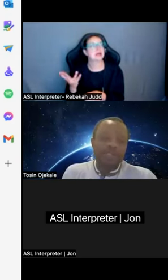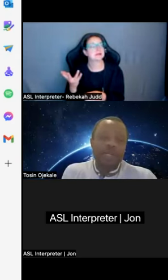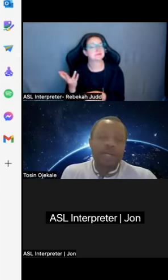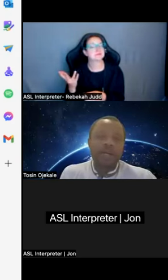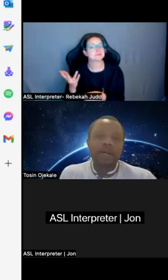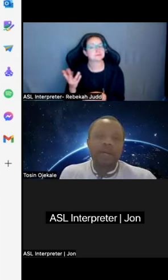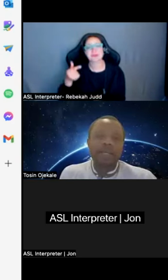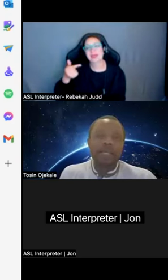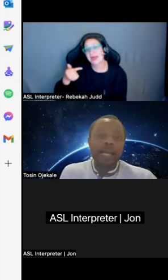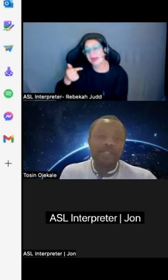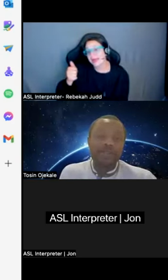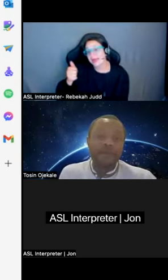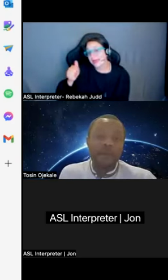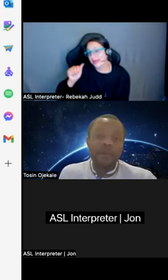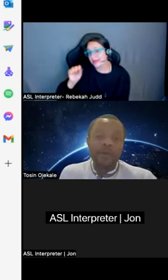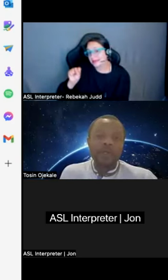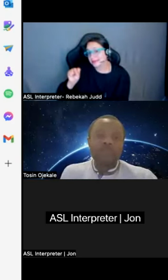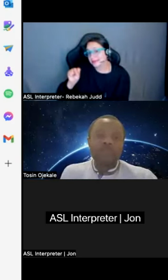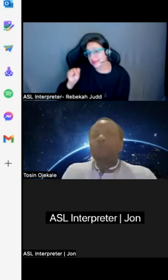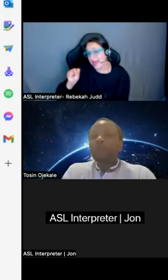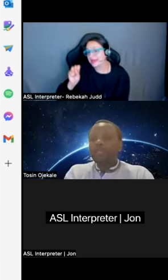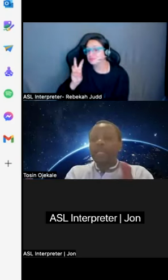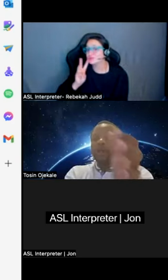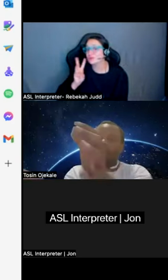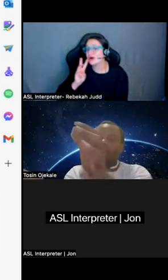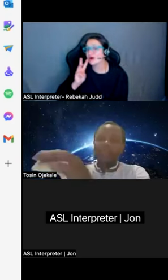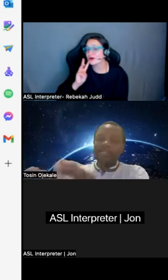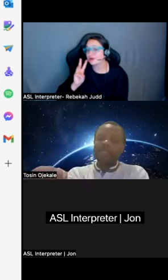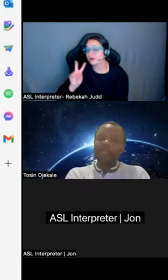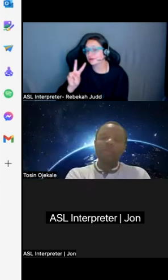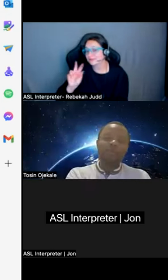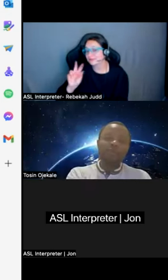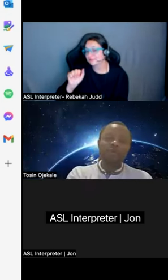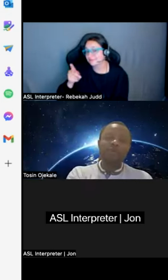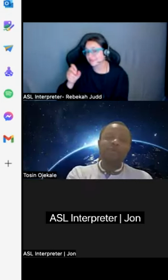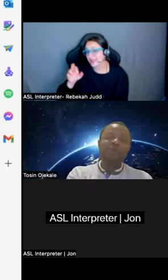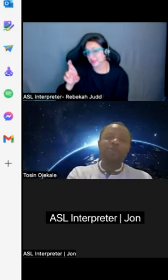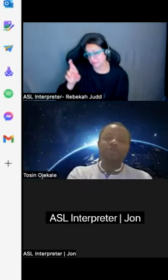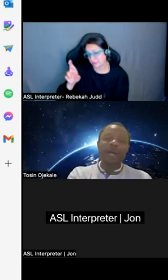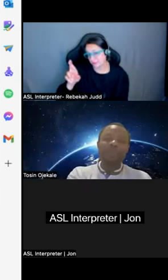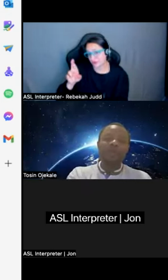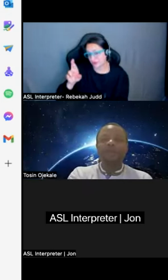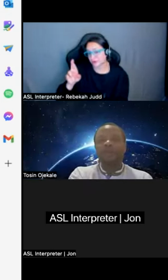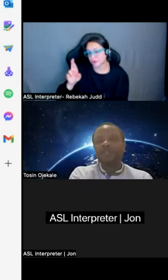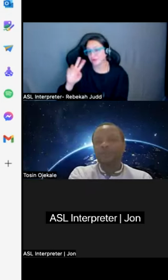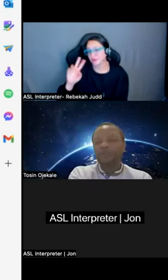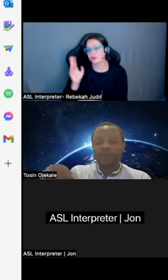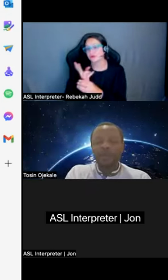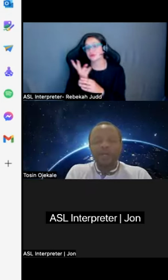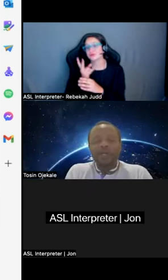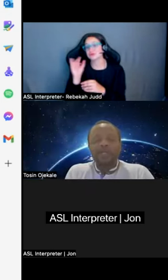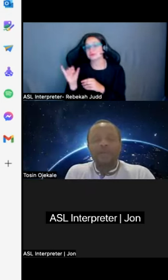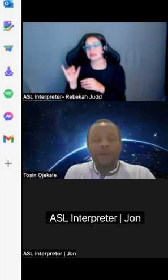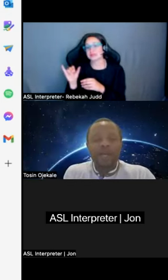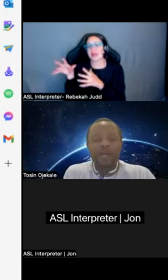gaseous, in gaseous form. So you will need a lot of it to be able to trap a lot of it to